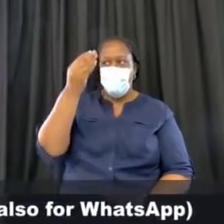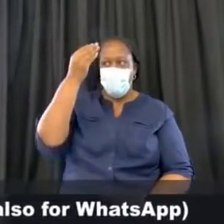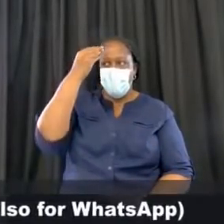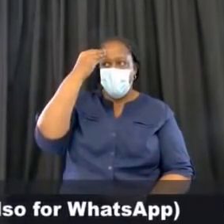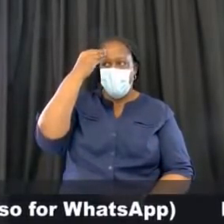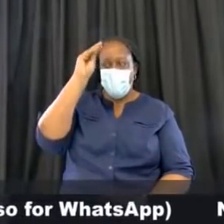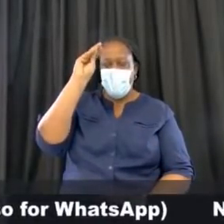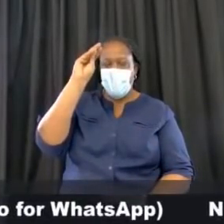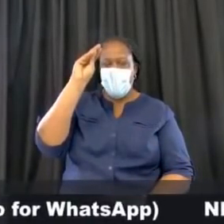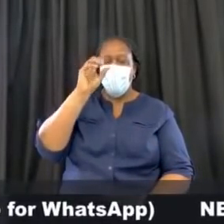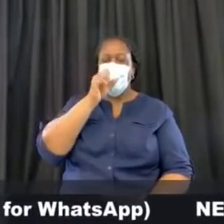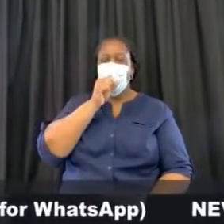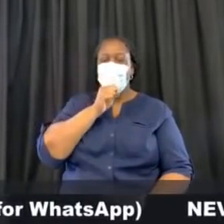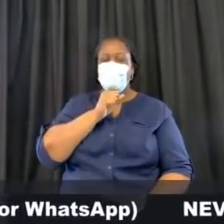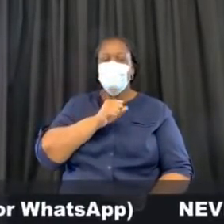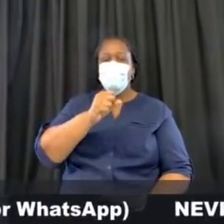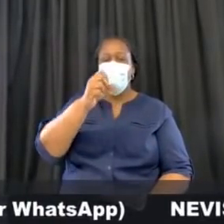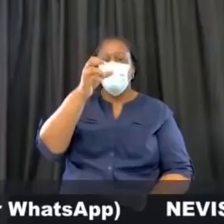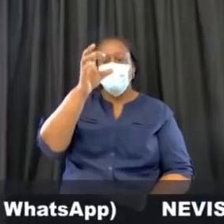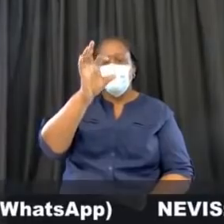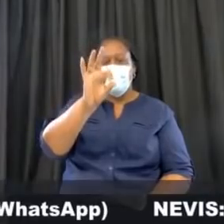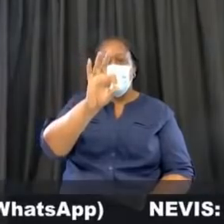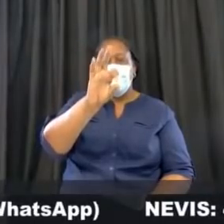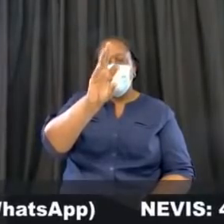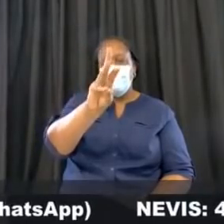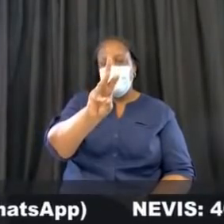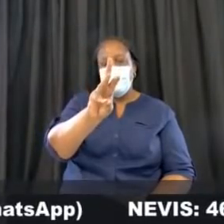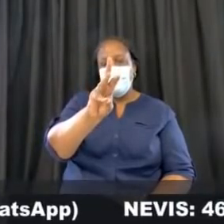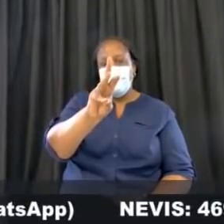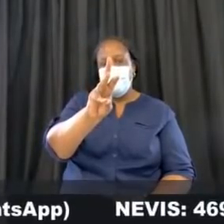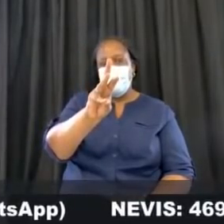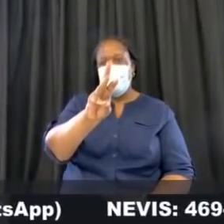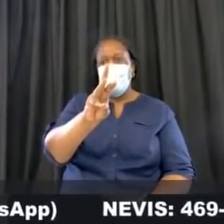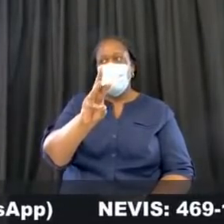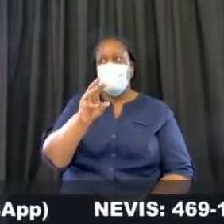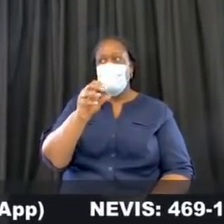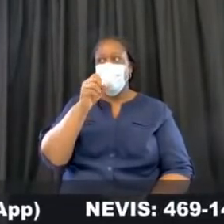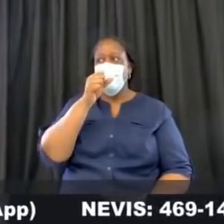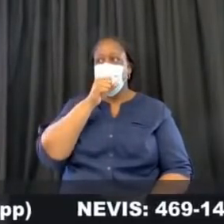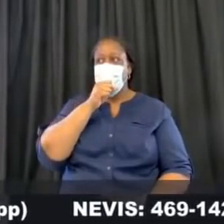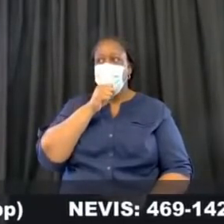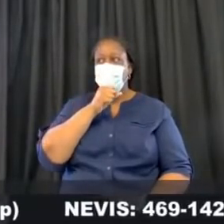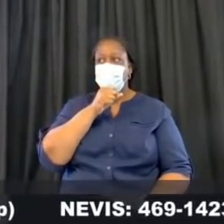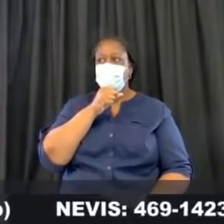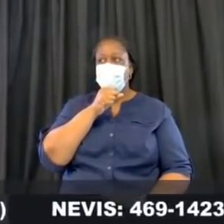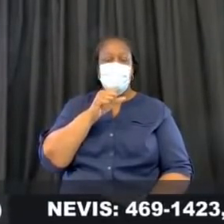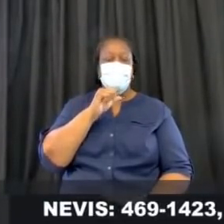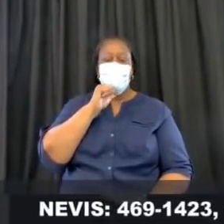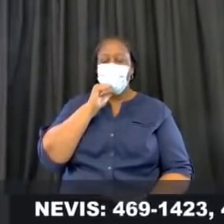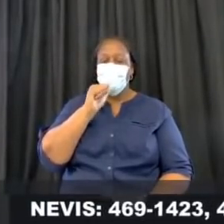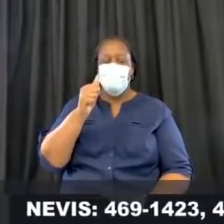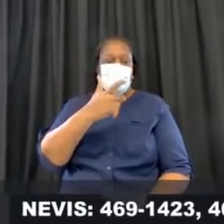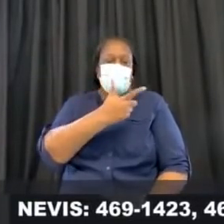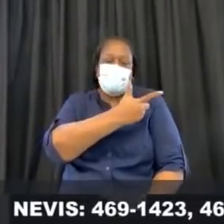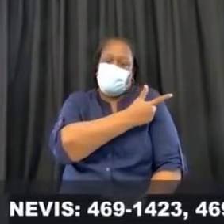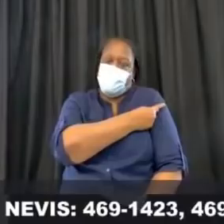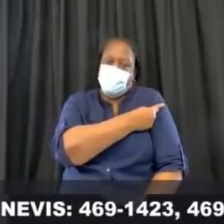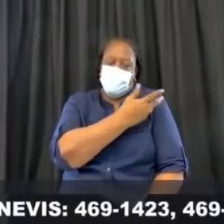think he was 96 years old, in a nursing care facility. Of course, he was not vaccinated